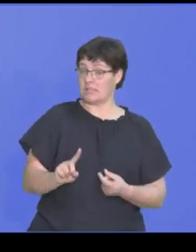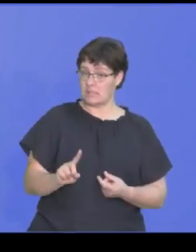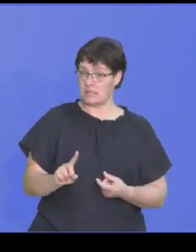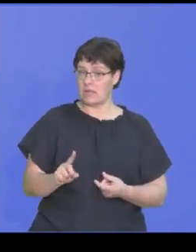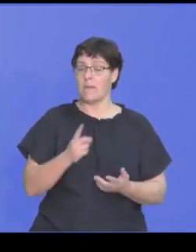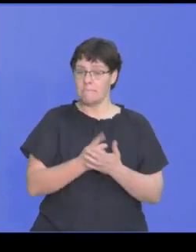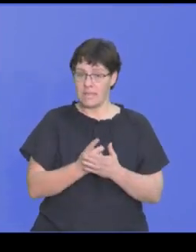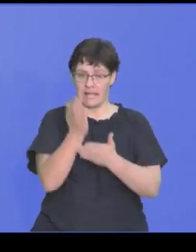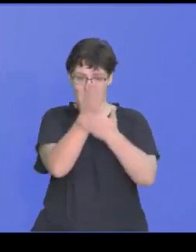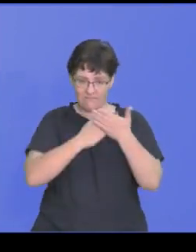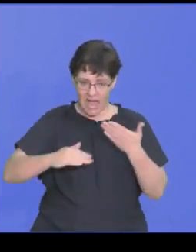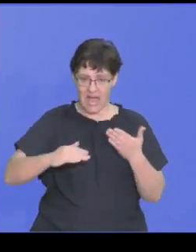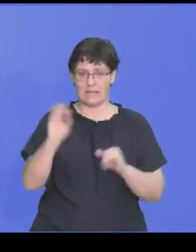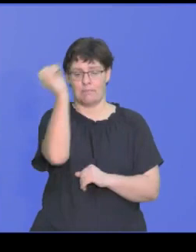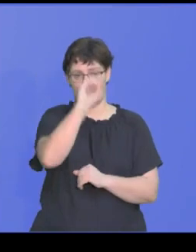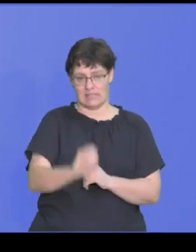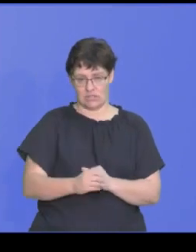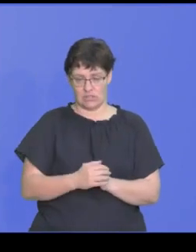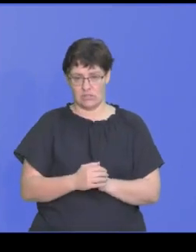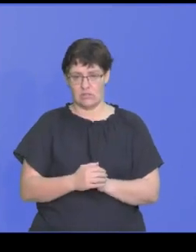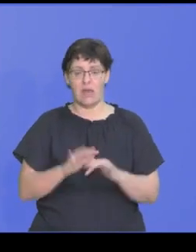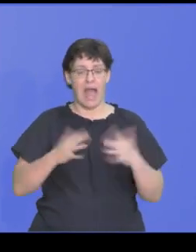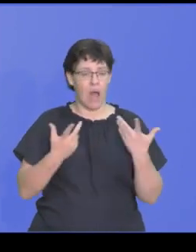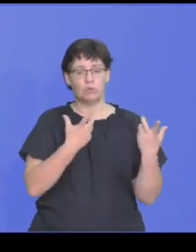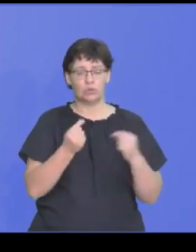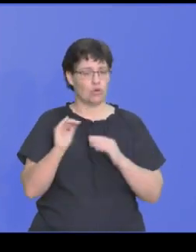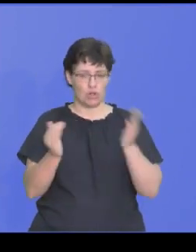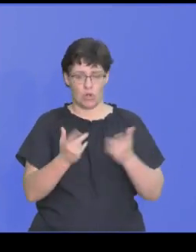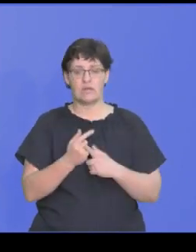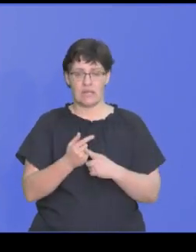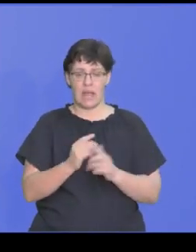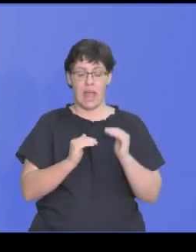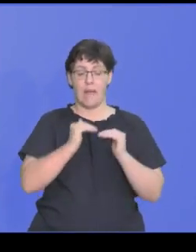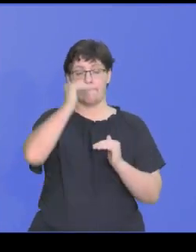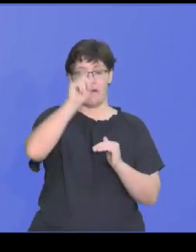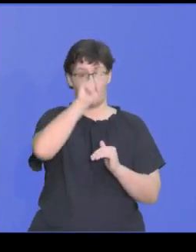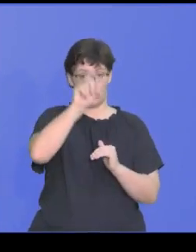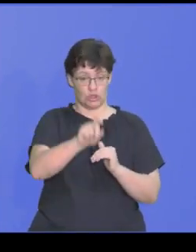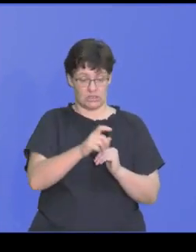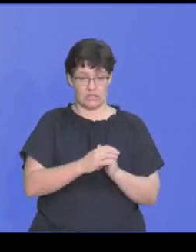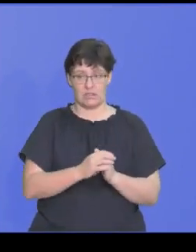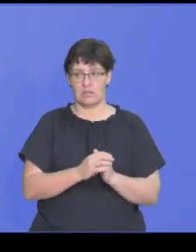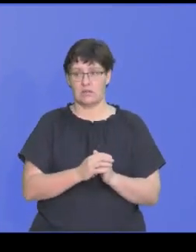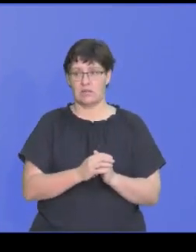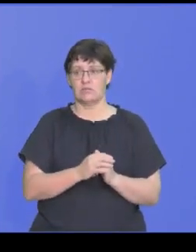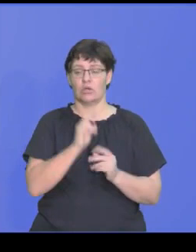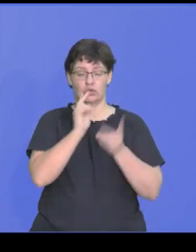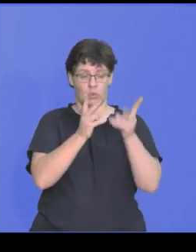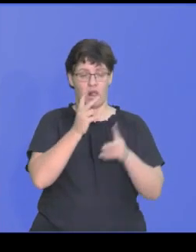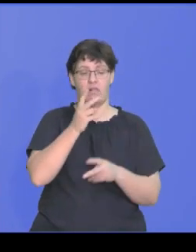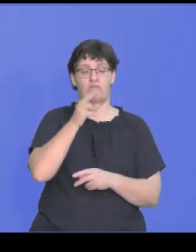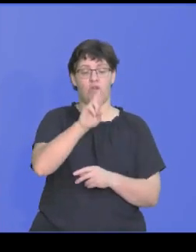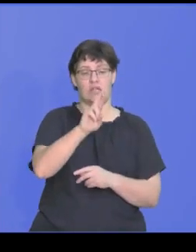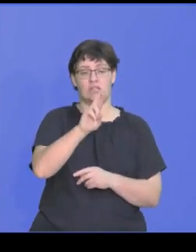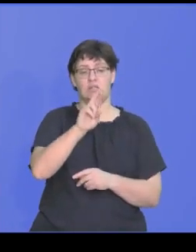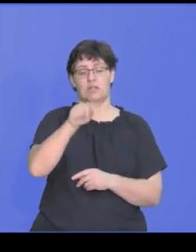effectively doing now is I'm actually dividing by the percentage. Or the way I do ratios, I write out what's above my question mark. So that's my